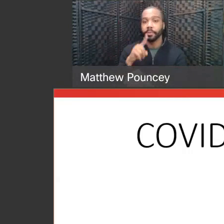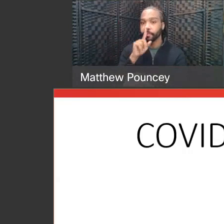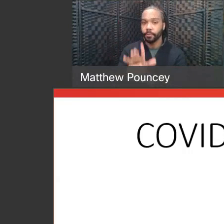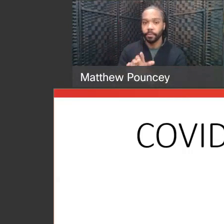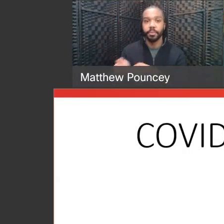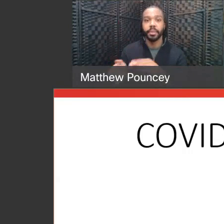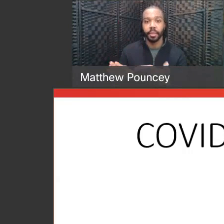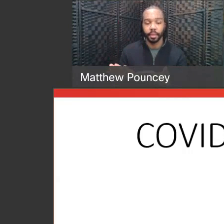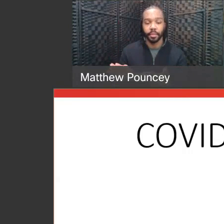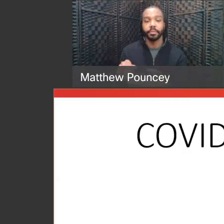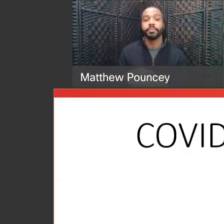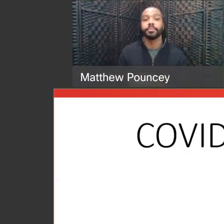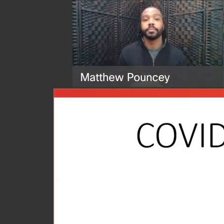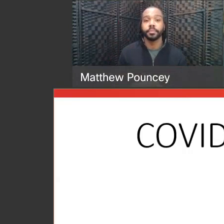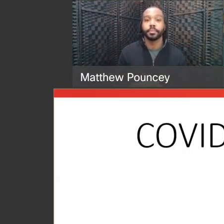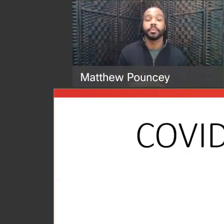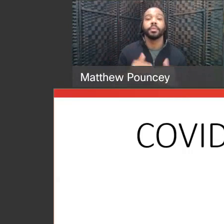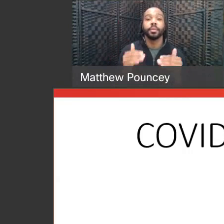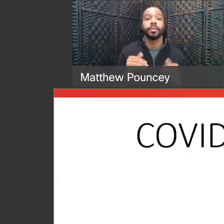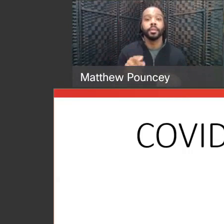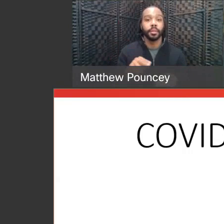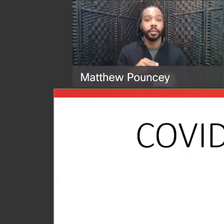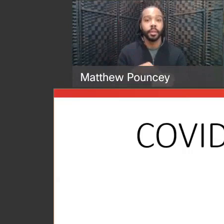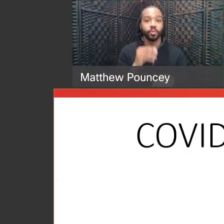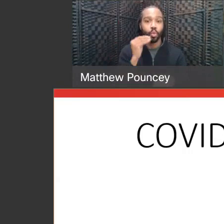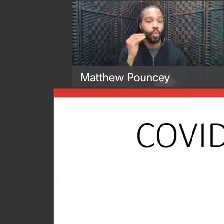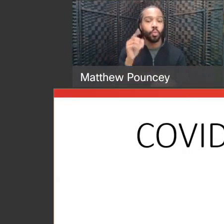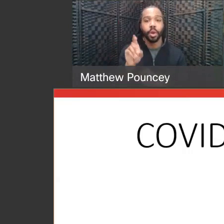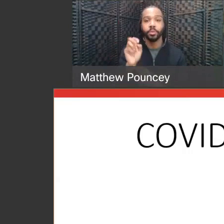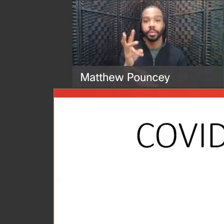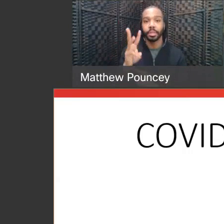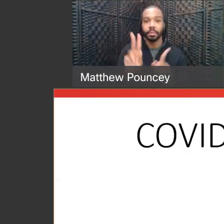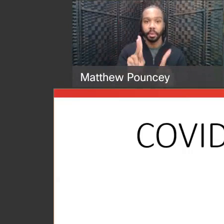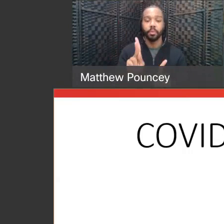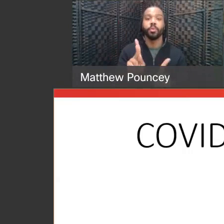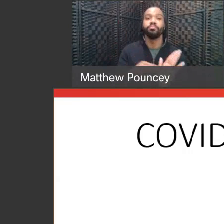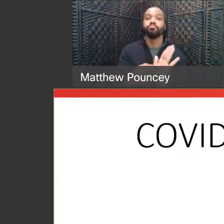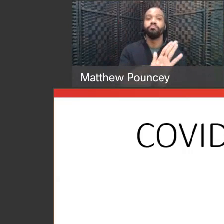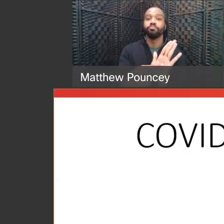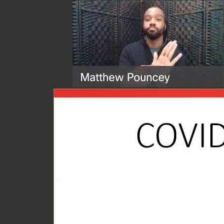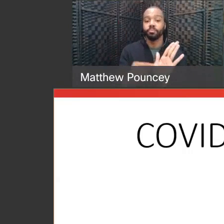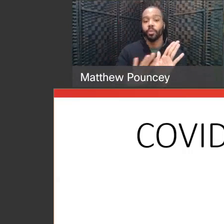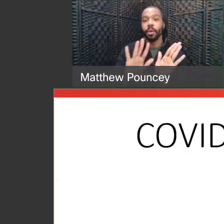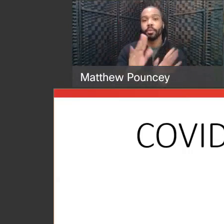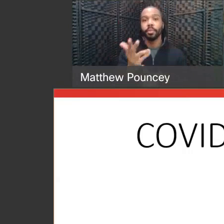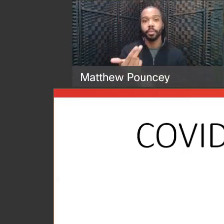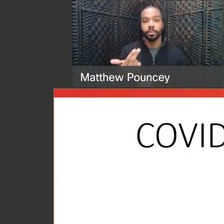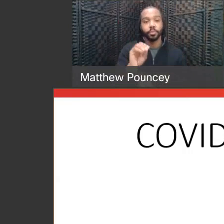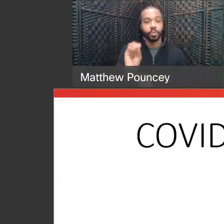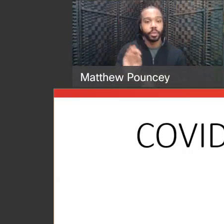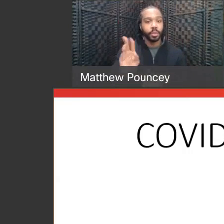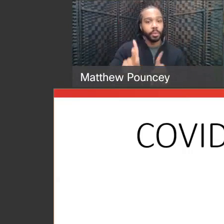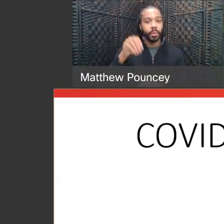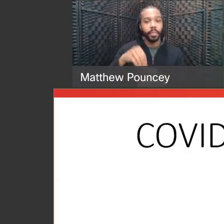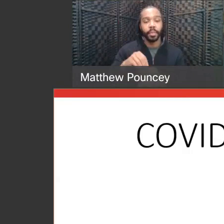death. In natural homes, the 116 people reflects about 13% of people in